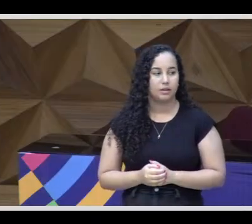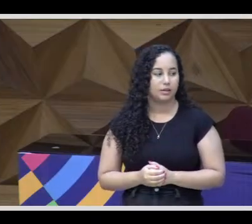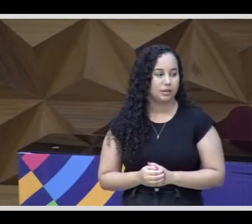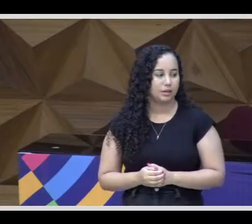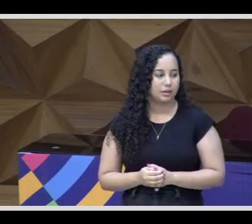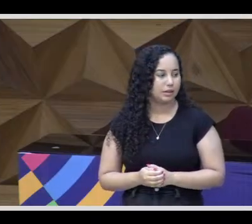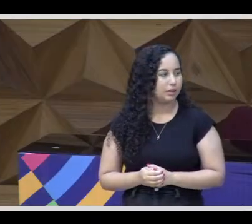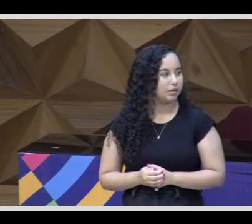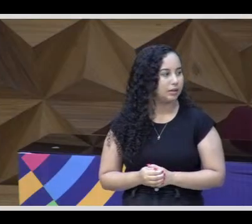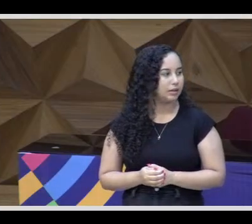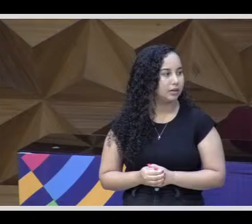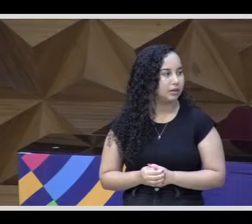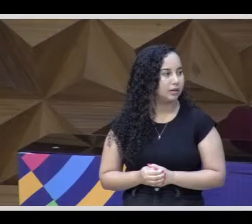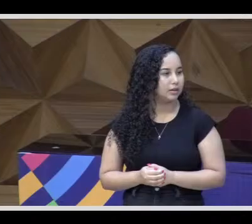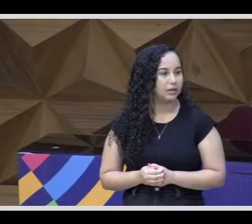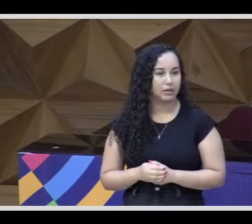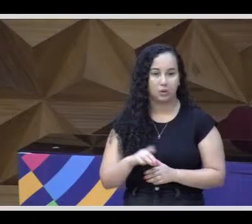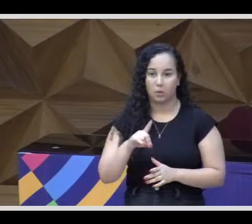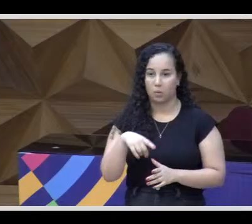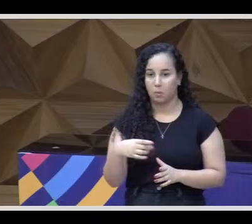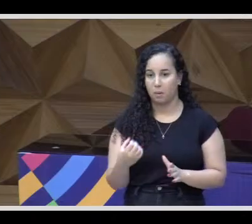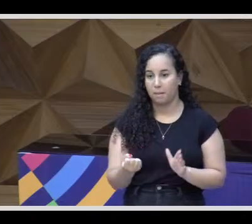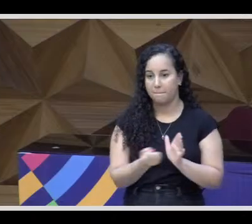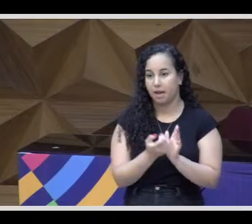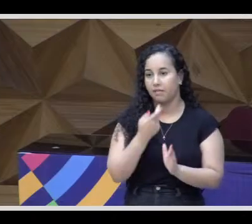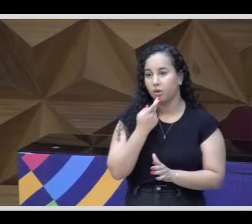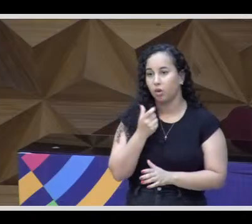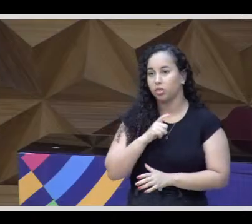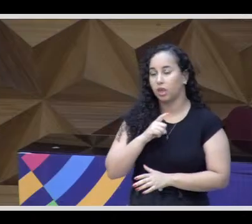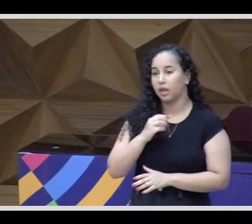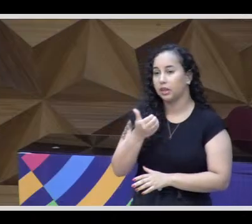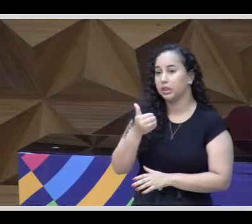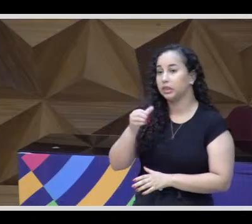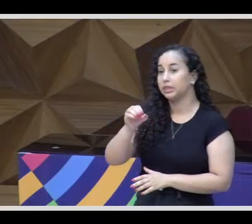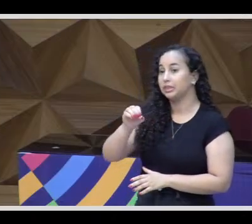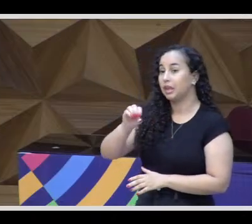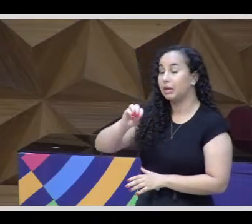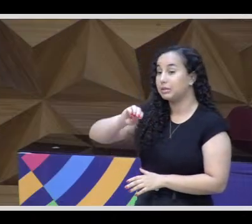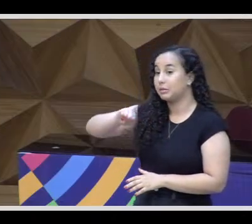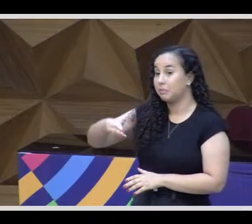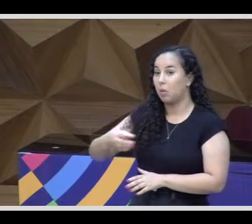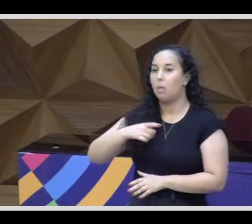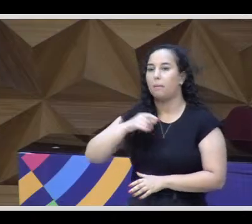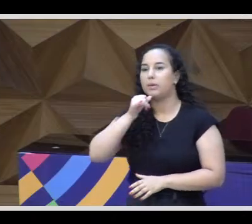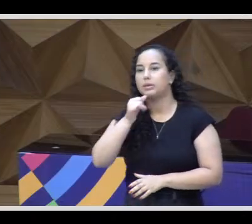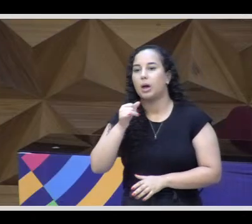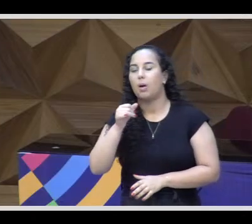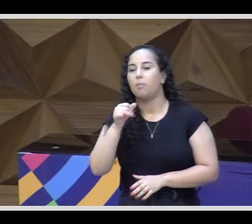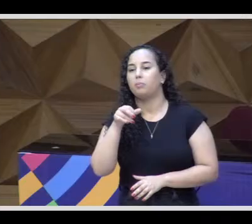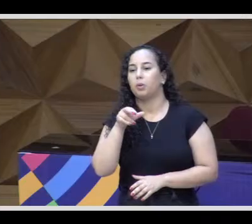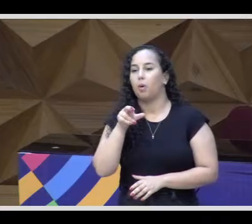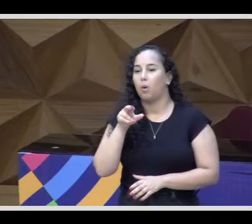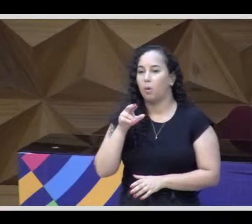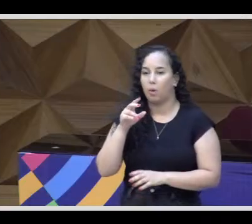a brand asks us, I have 10 million reais I have to put in Rock in Rio, which is a